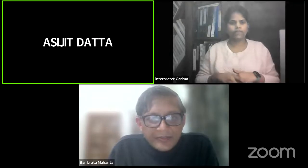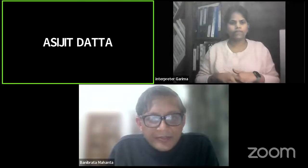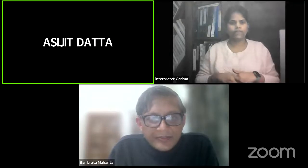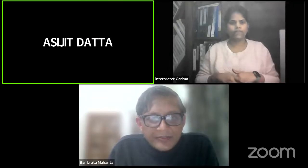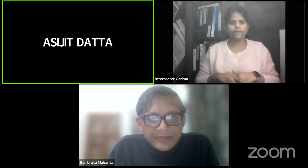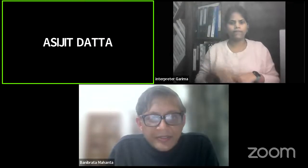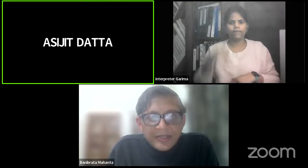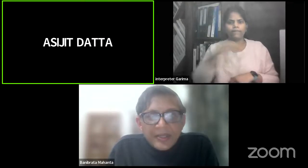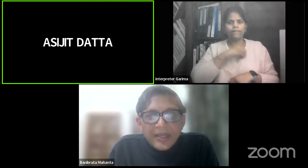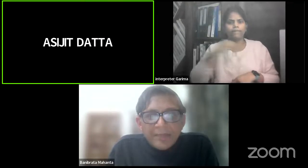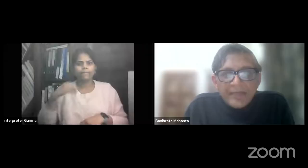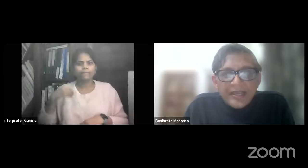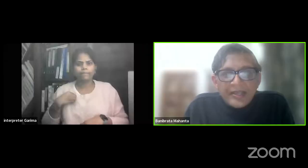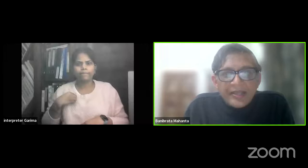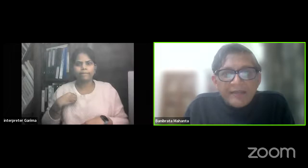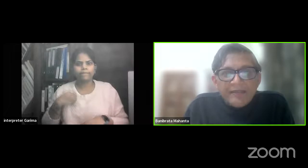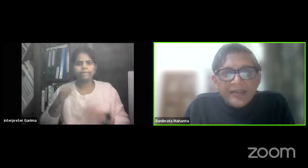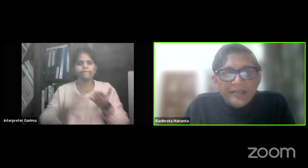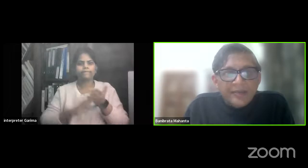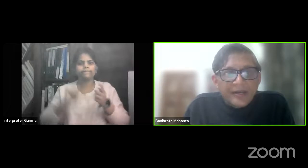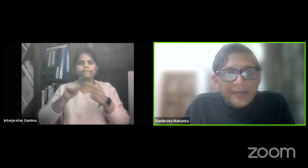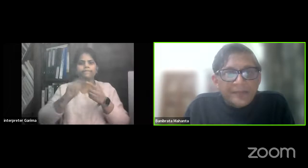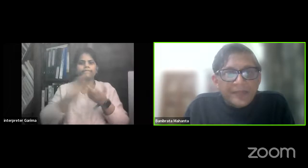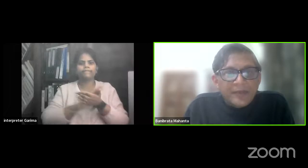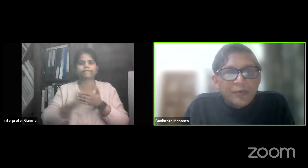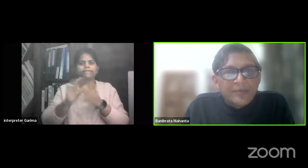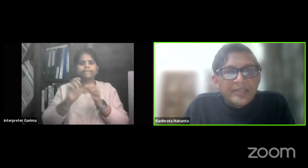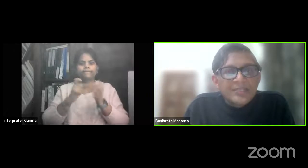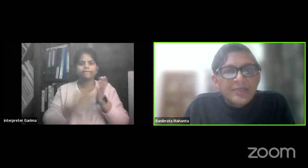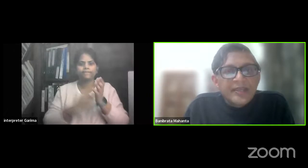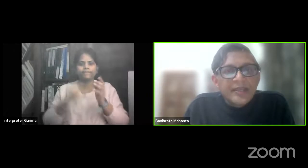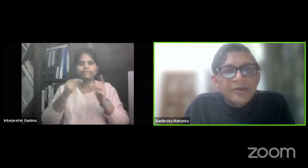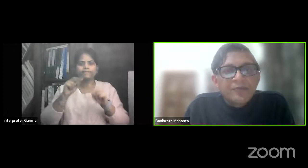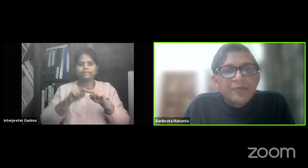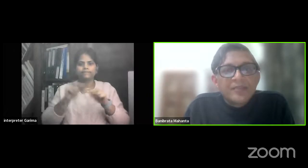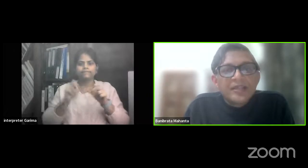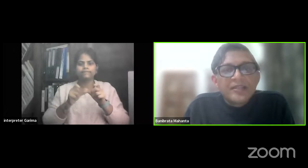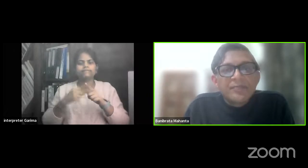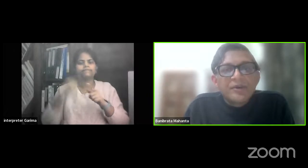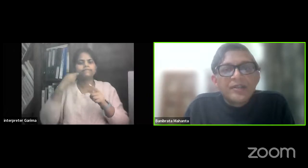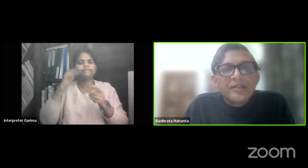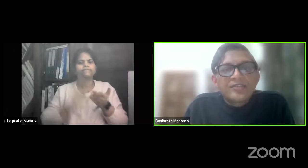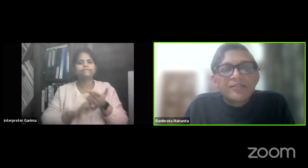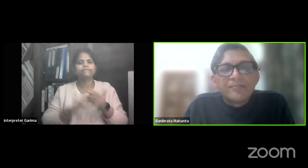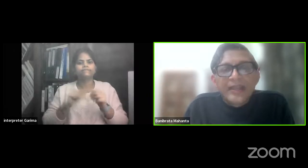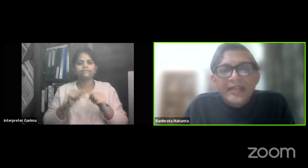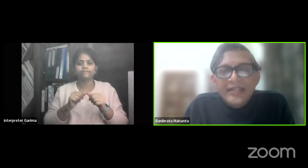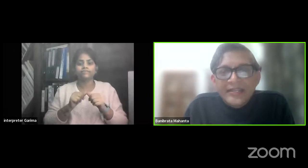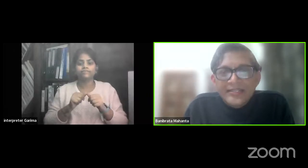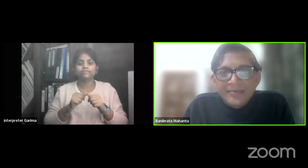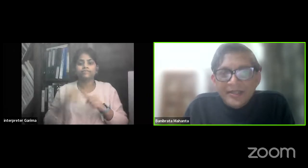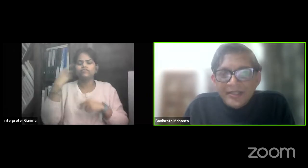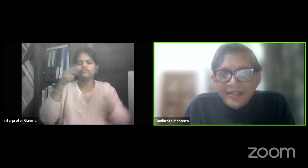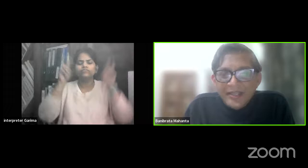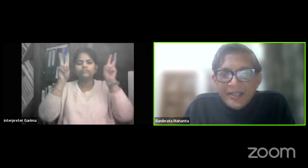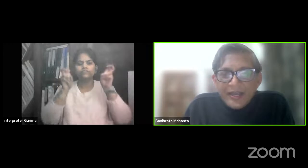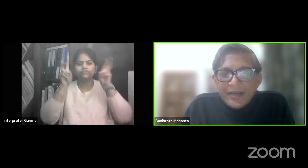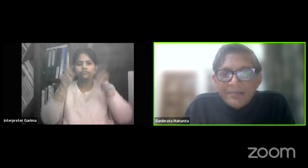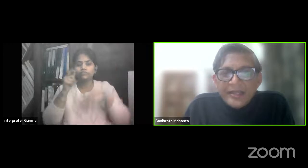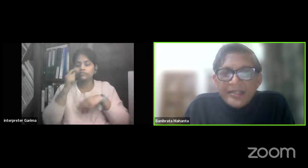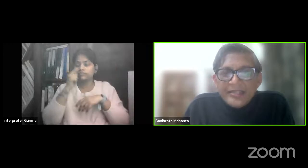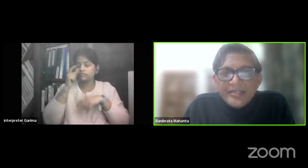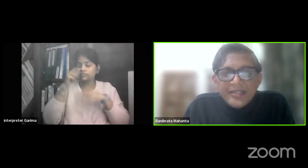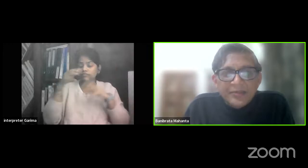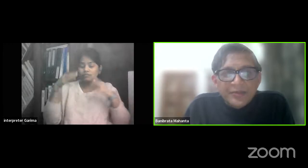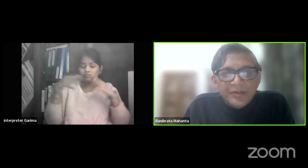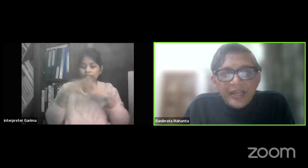Dr. Meher Fatima, who will be speaking on women and the politics of branding disability.